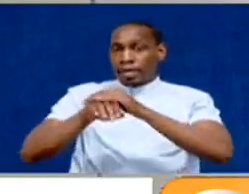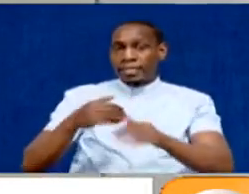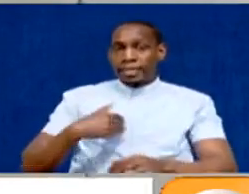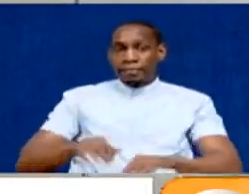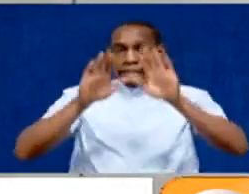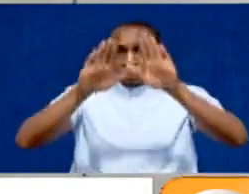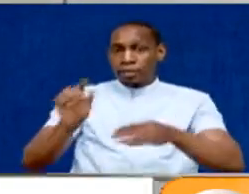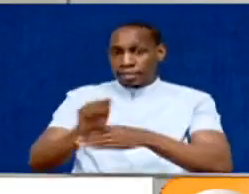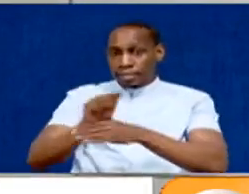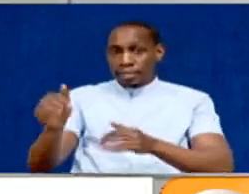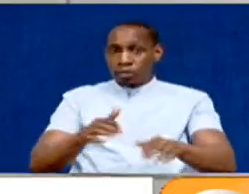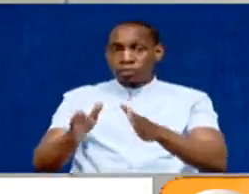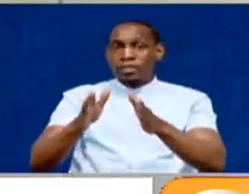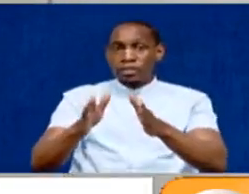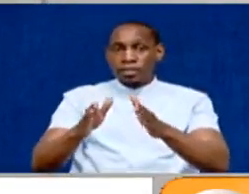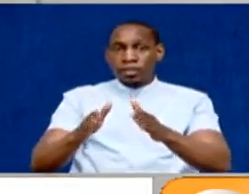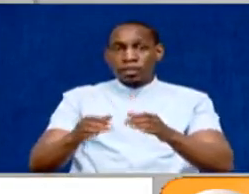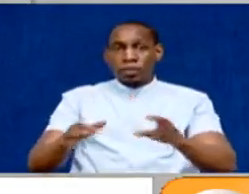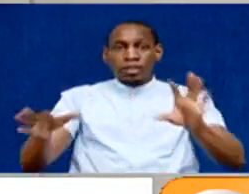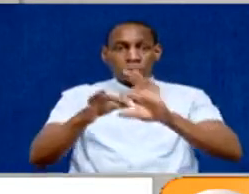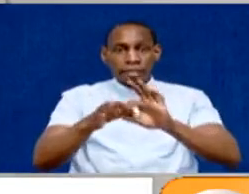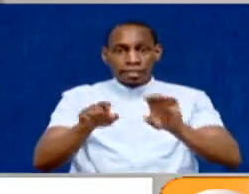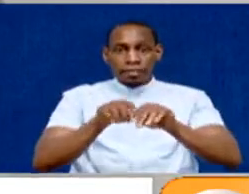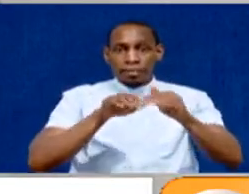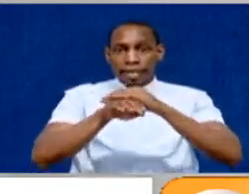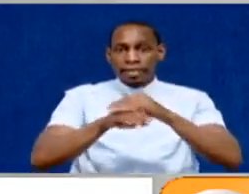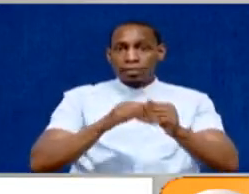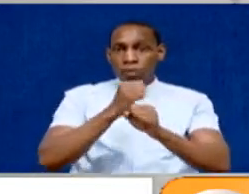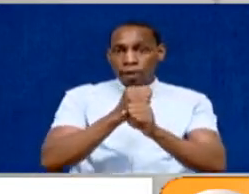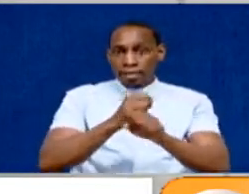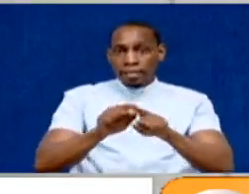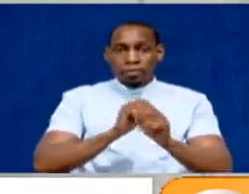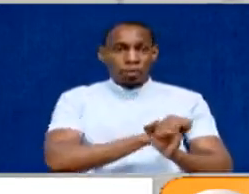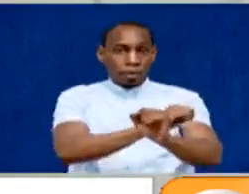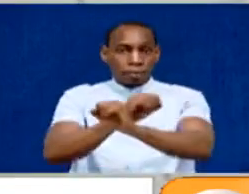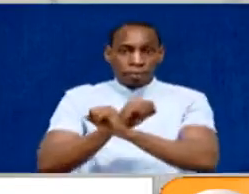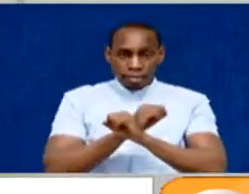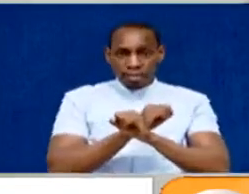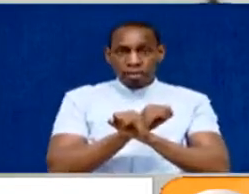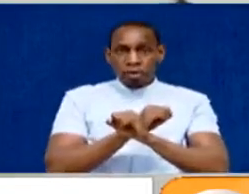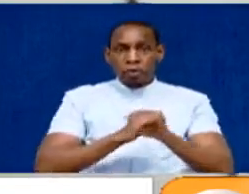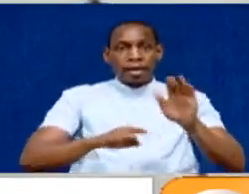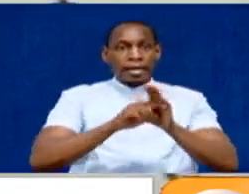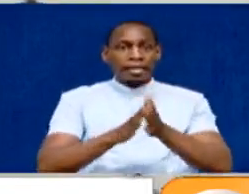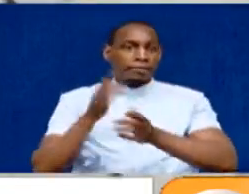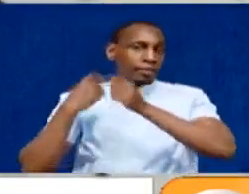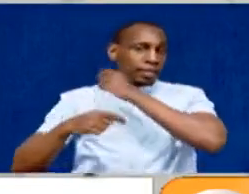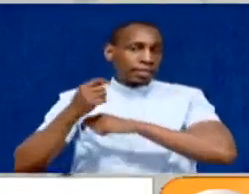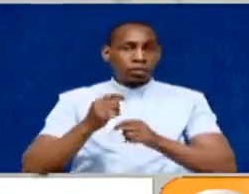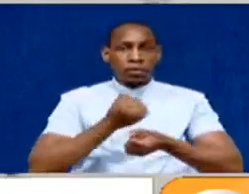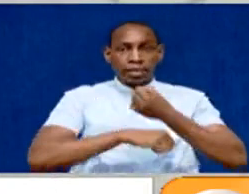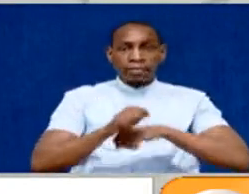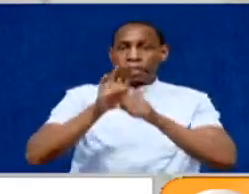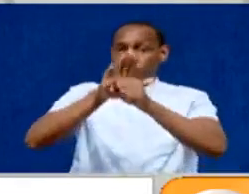access to relevant training opportunities to associate, access employment and to be protected from harmful cultural practices